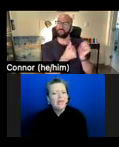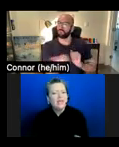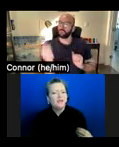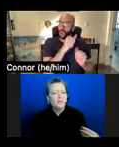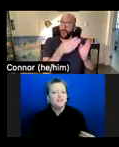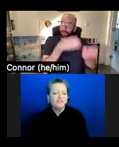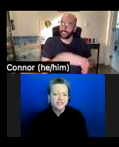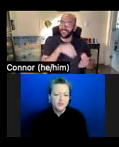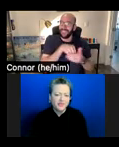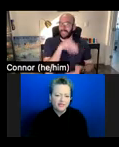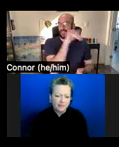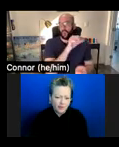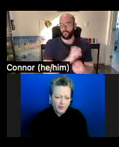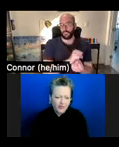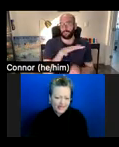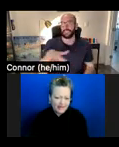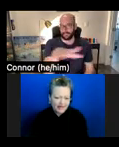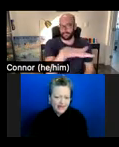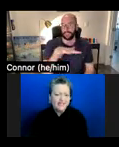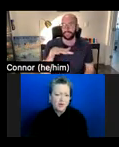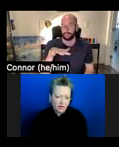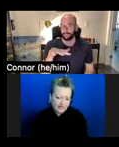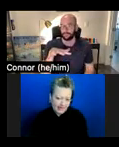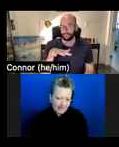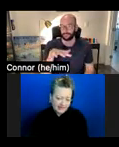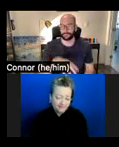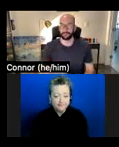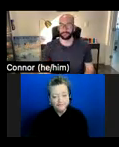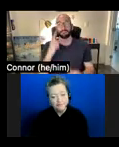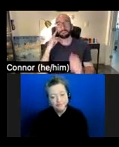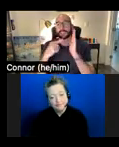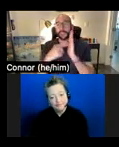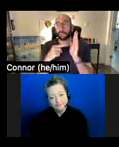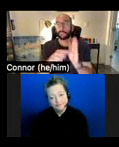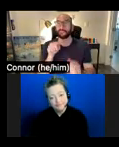have a direct conversation with another member within that workspace.